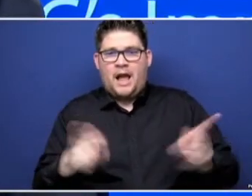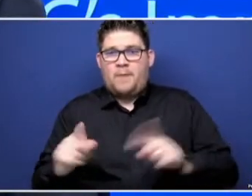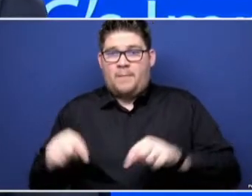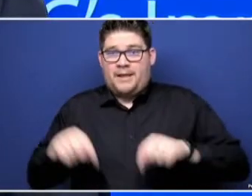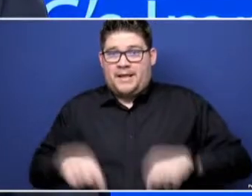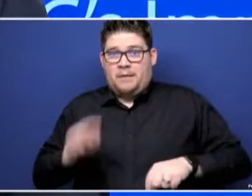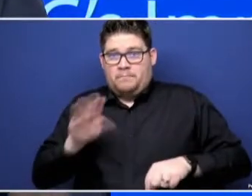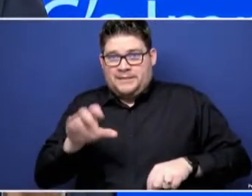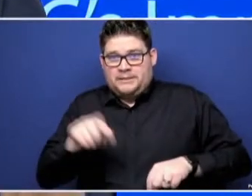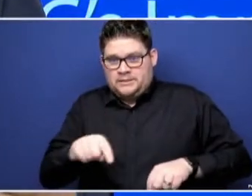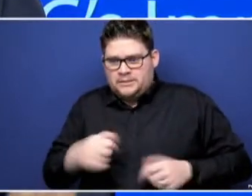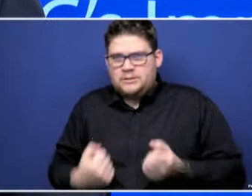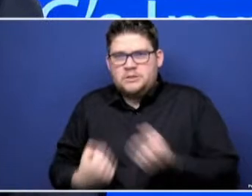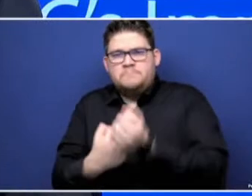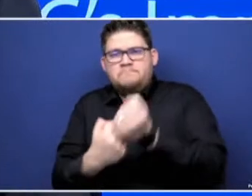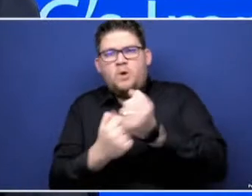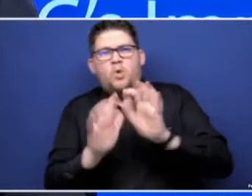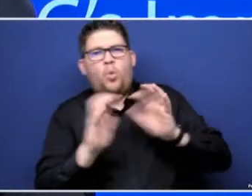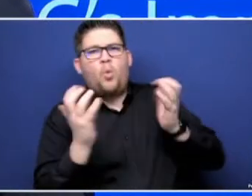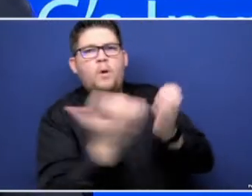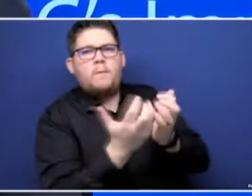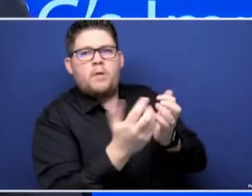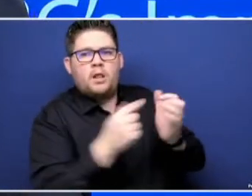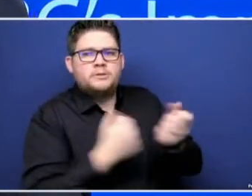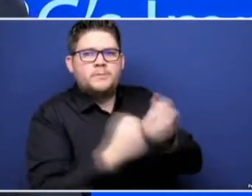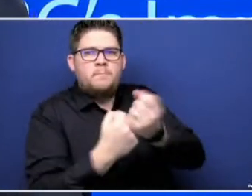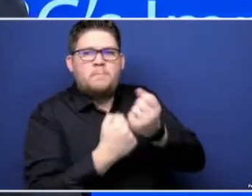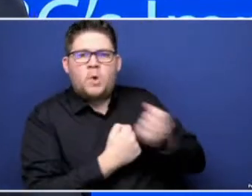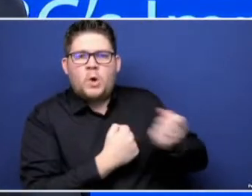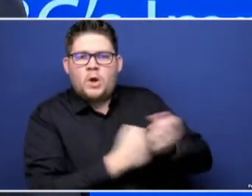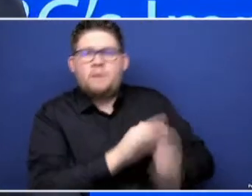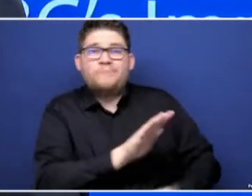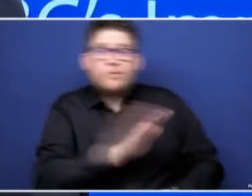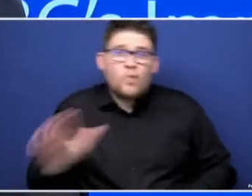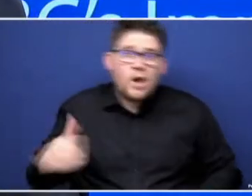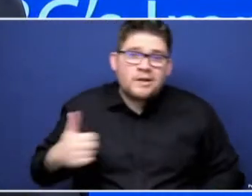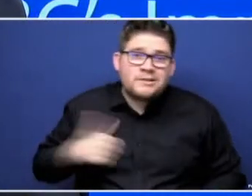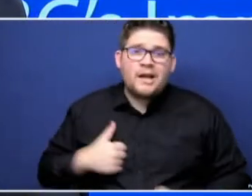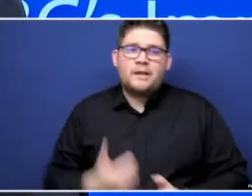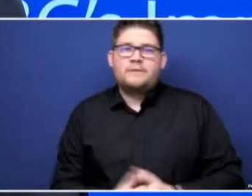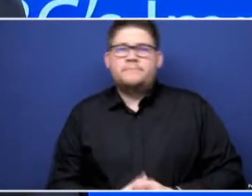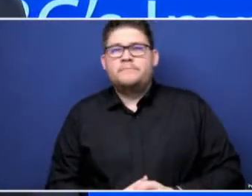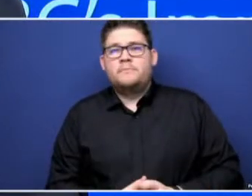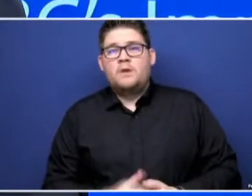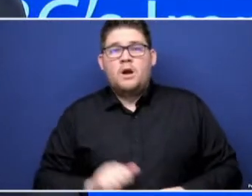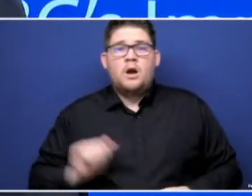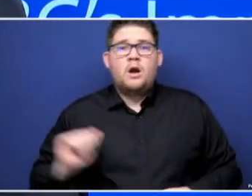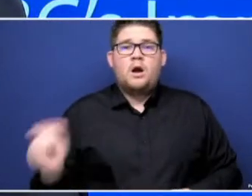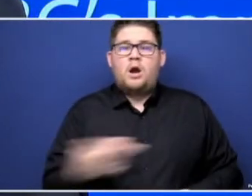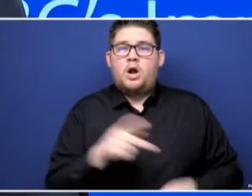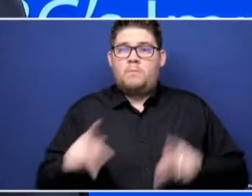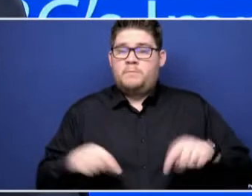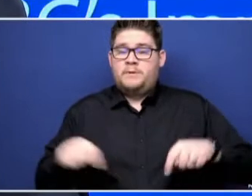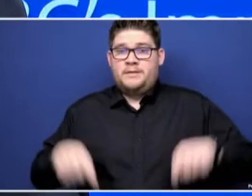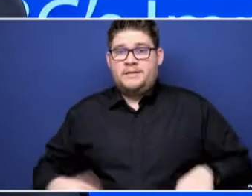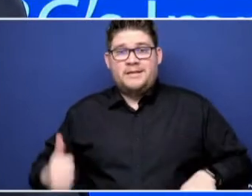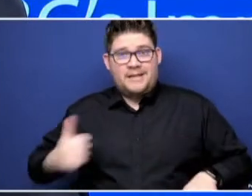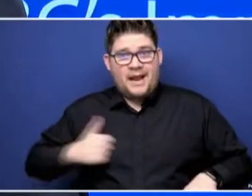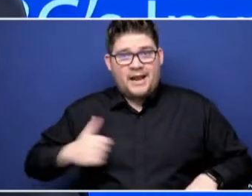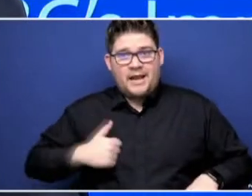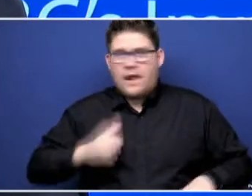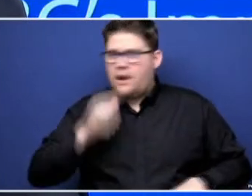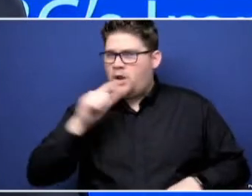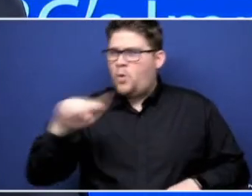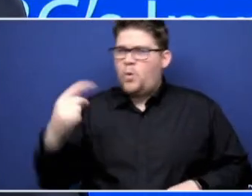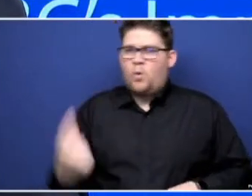on for many, many days, but it's a debate we need to have. Mary, do you have a follow-up? Yeah, thanks. And this is coming from another